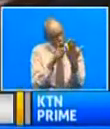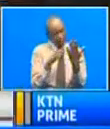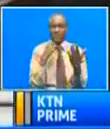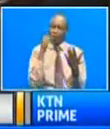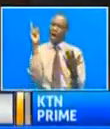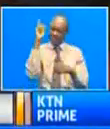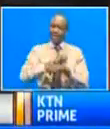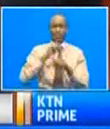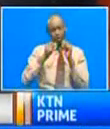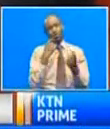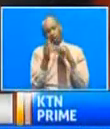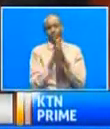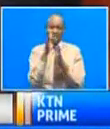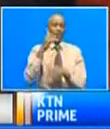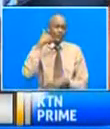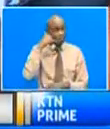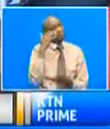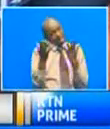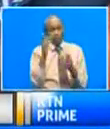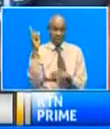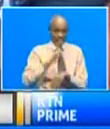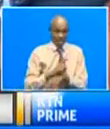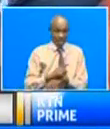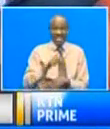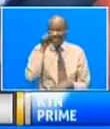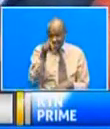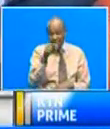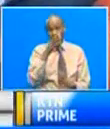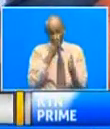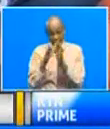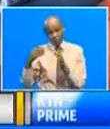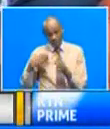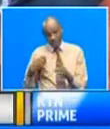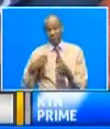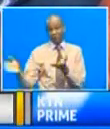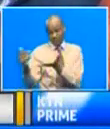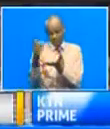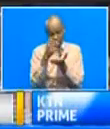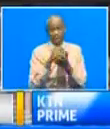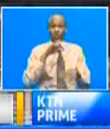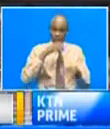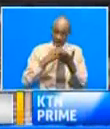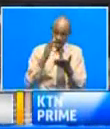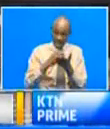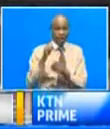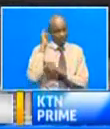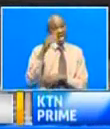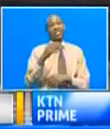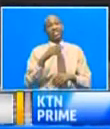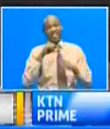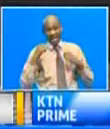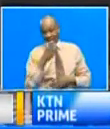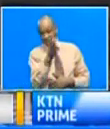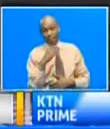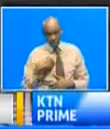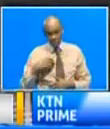to at least speak to her on phone. This as they plan to conduct a fundraiser to hire a lawyer in China who will